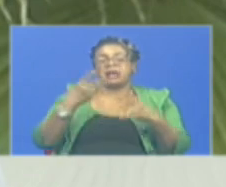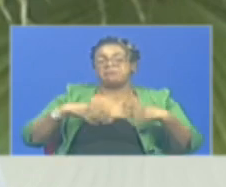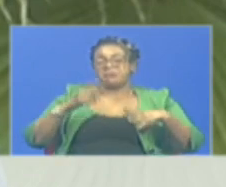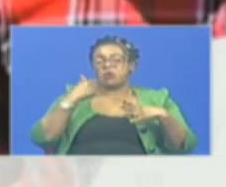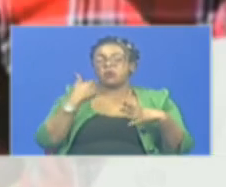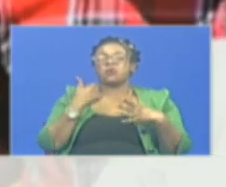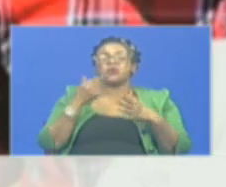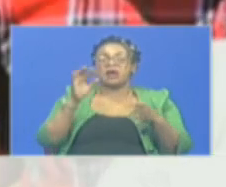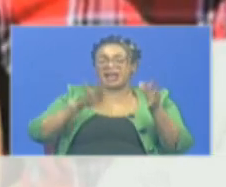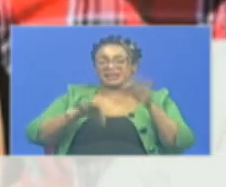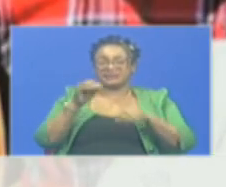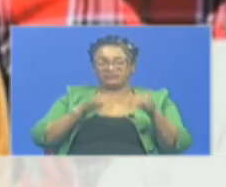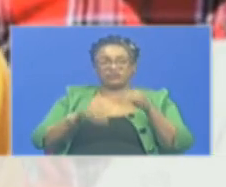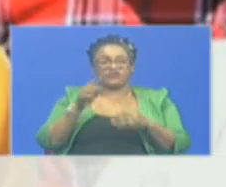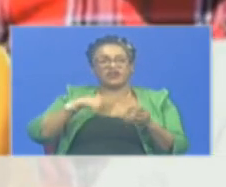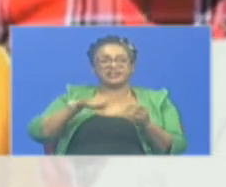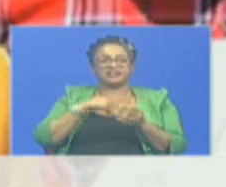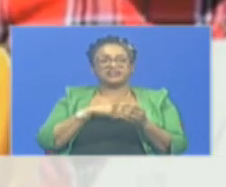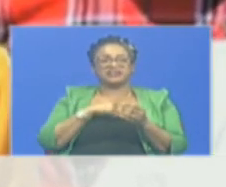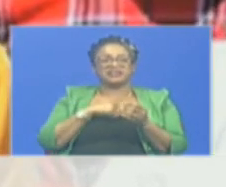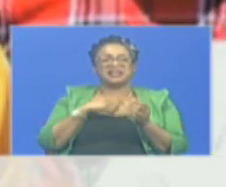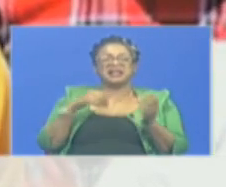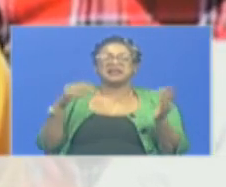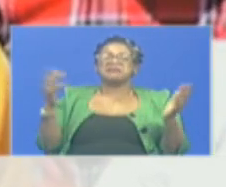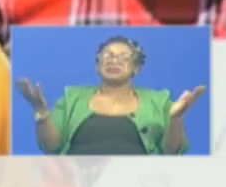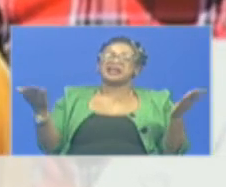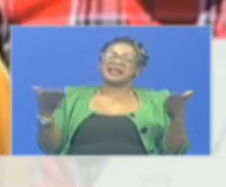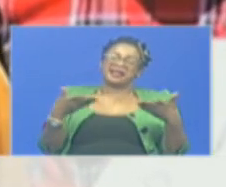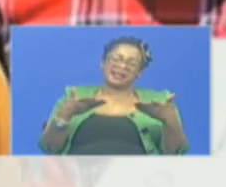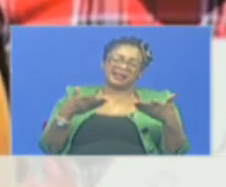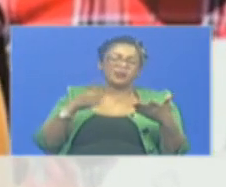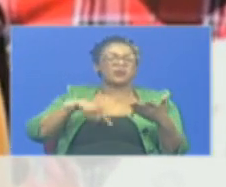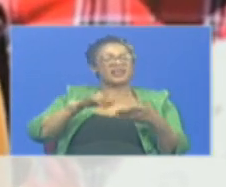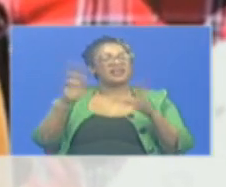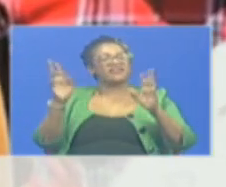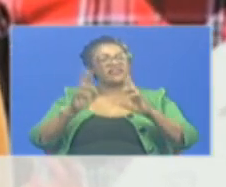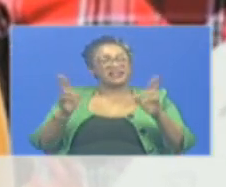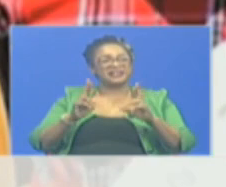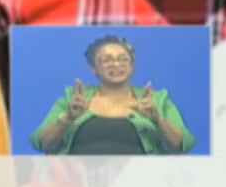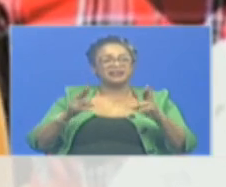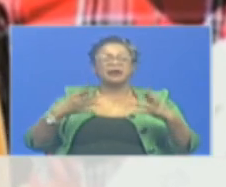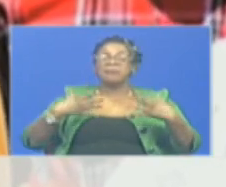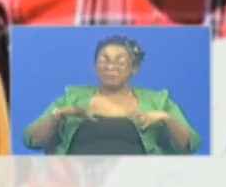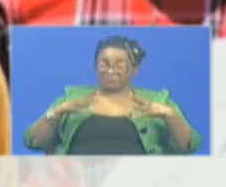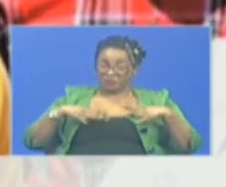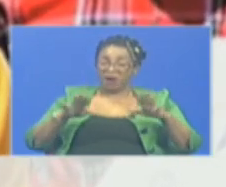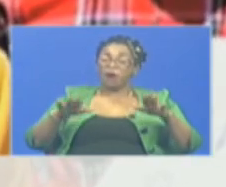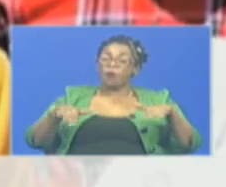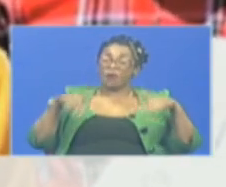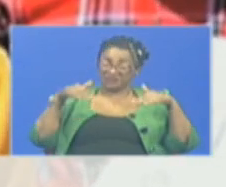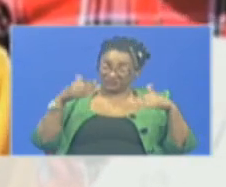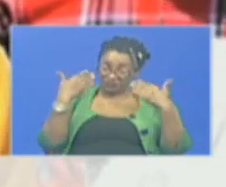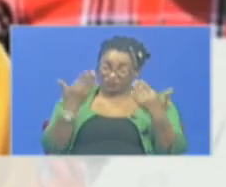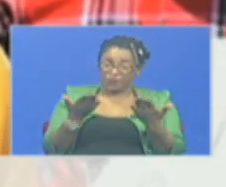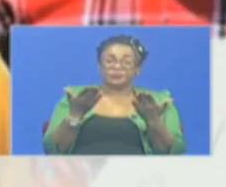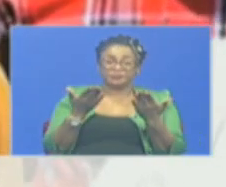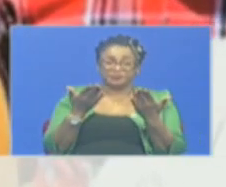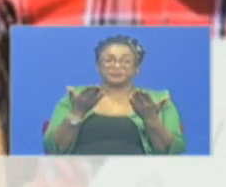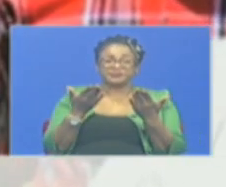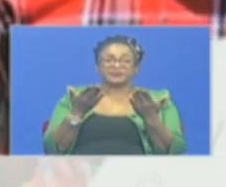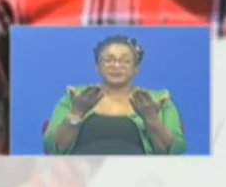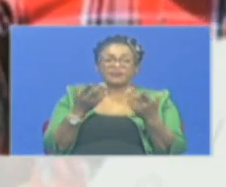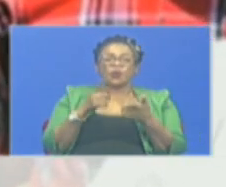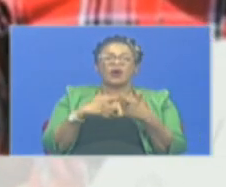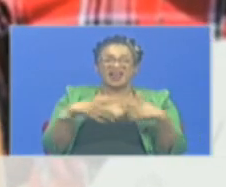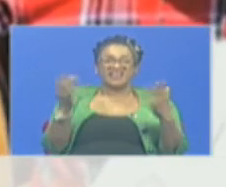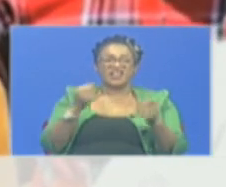as vehicles. Bring all the shenanigans, we are ready for it, but the people are waiting for you. The people are really waiting for you. Whatever that